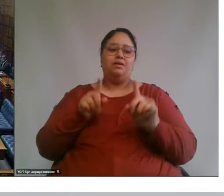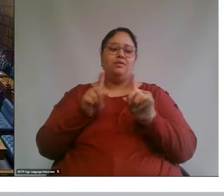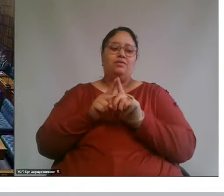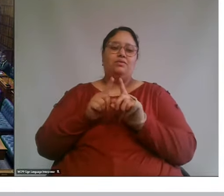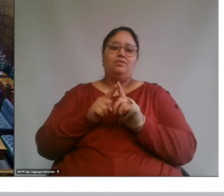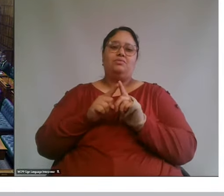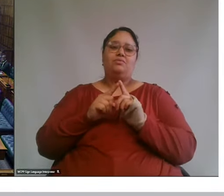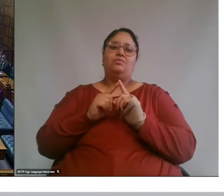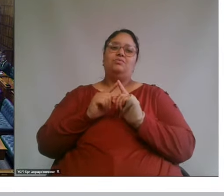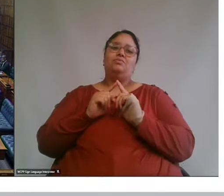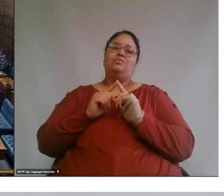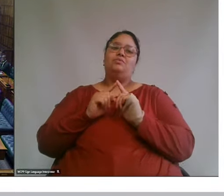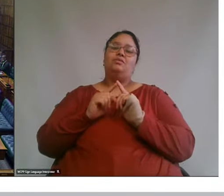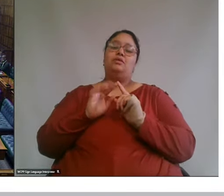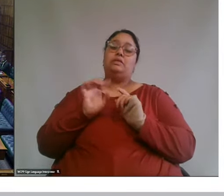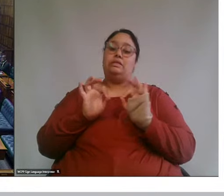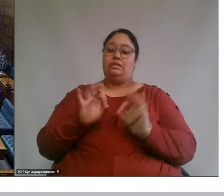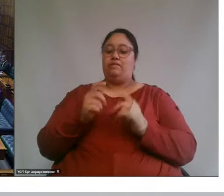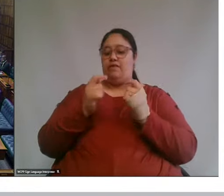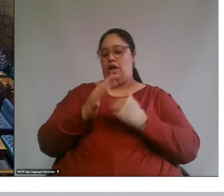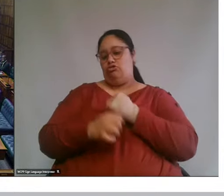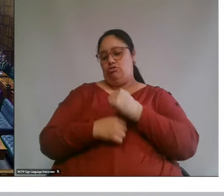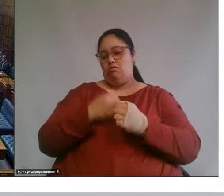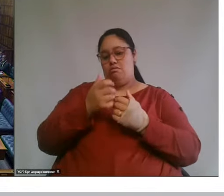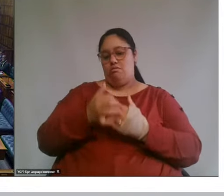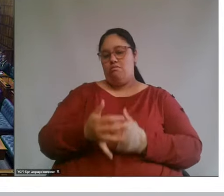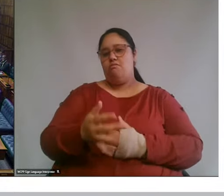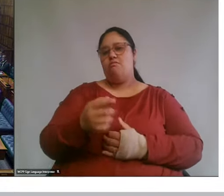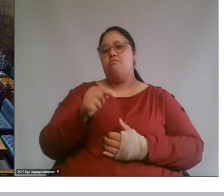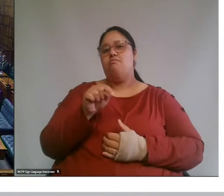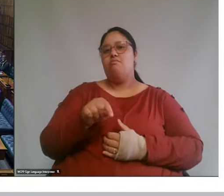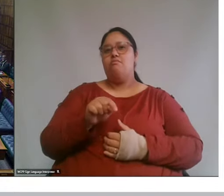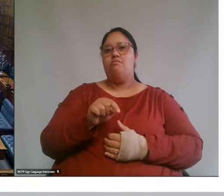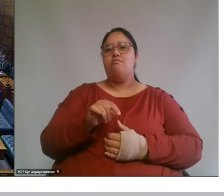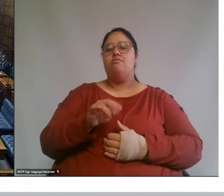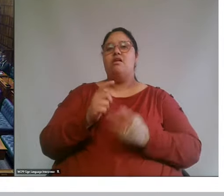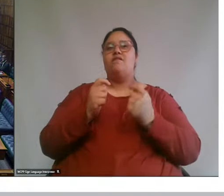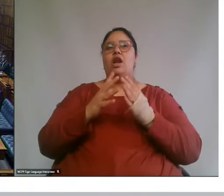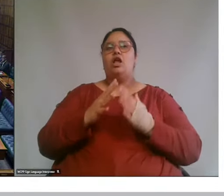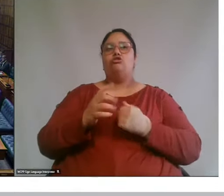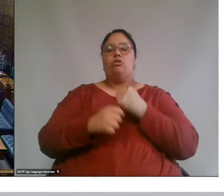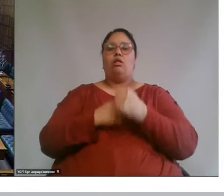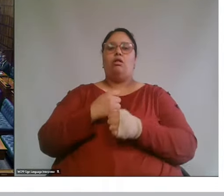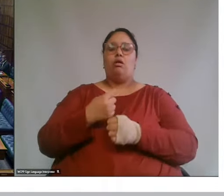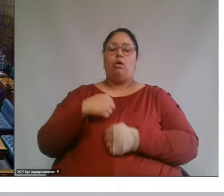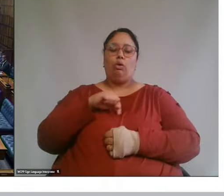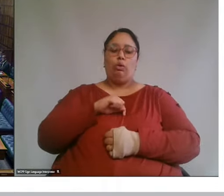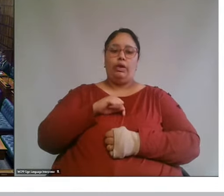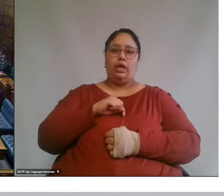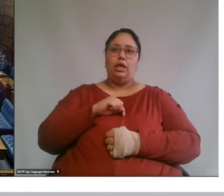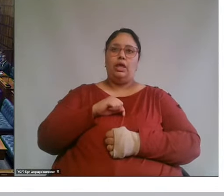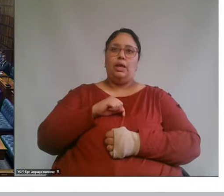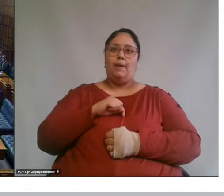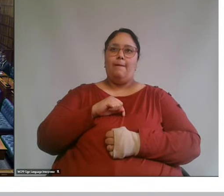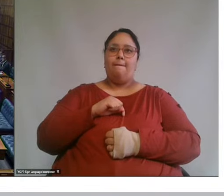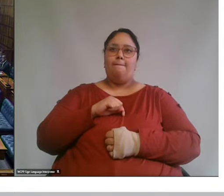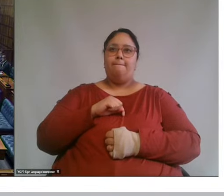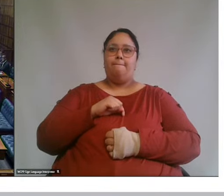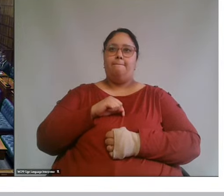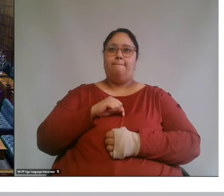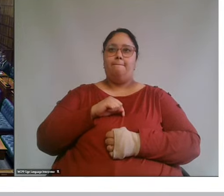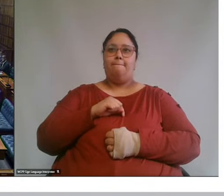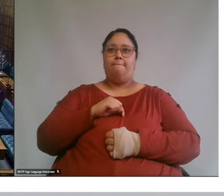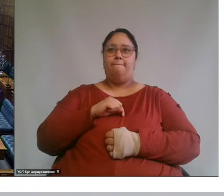plan uh and this financial year um or the financial year that we were that that that that's under discussion